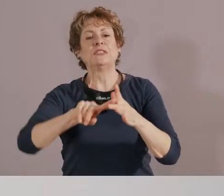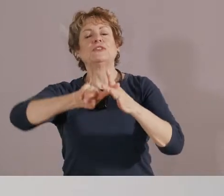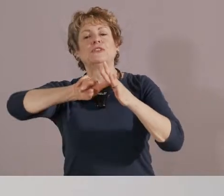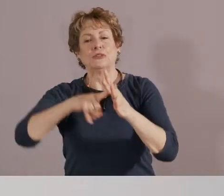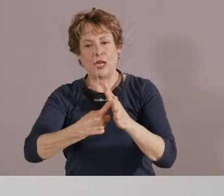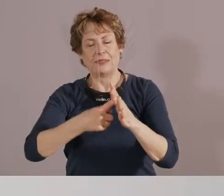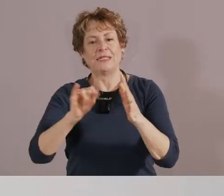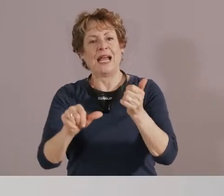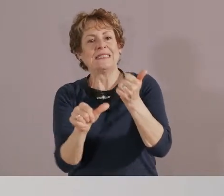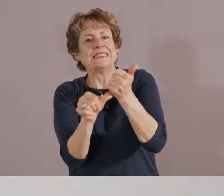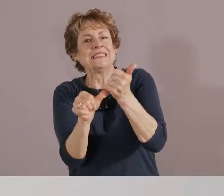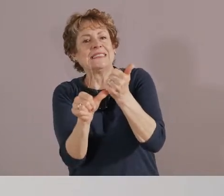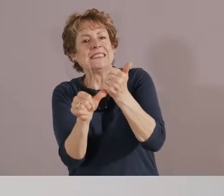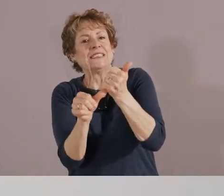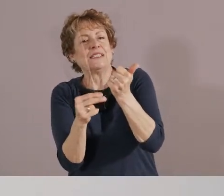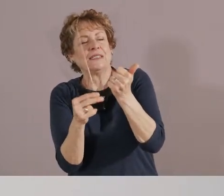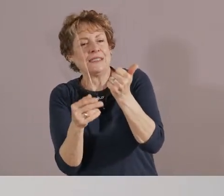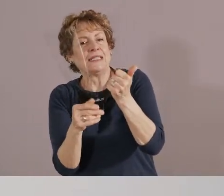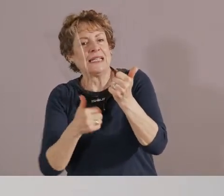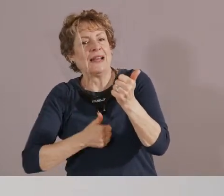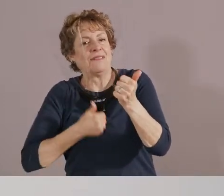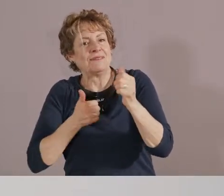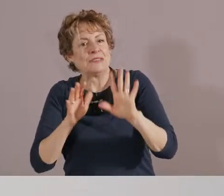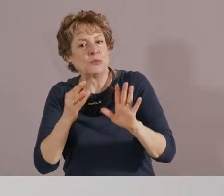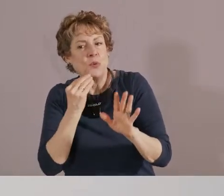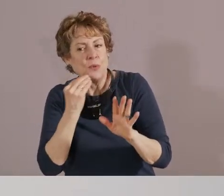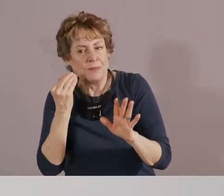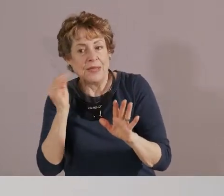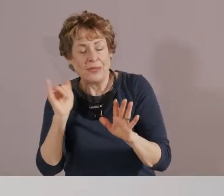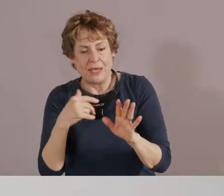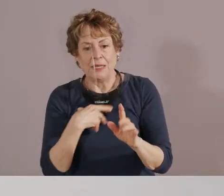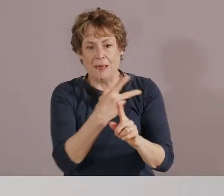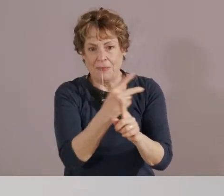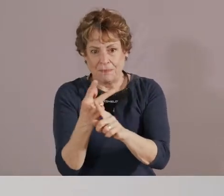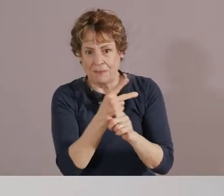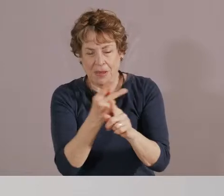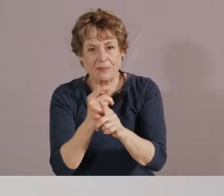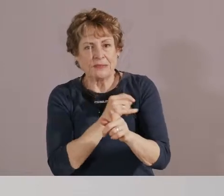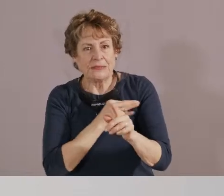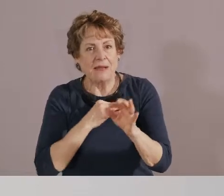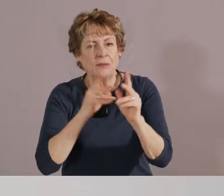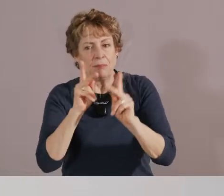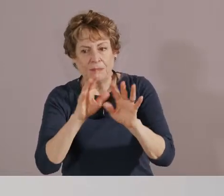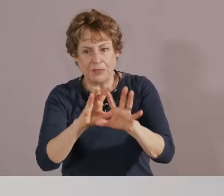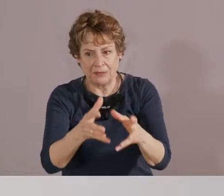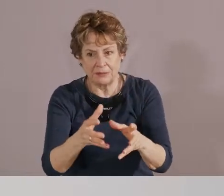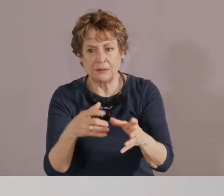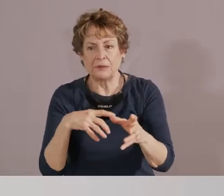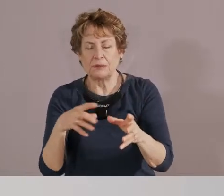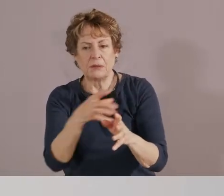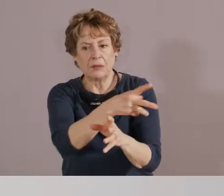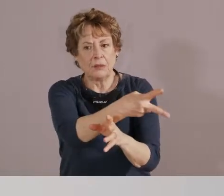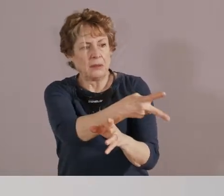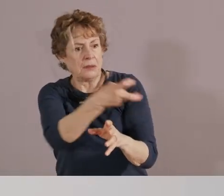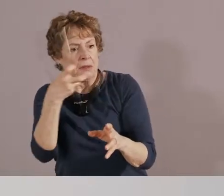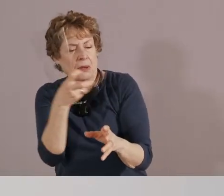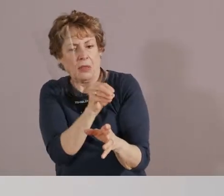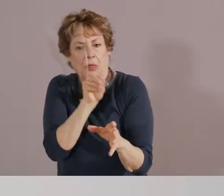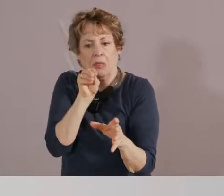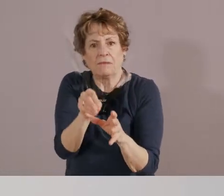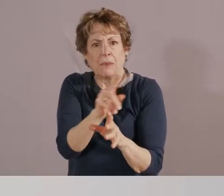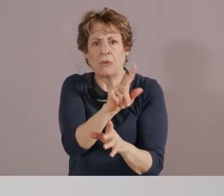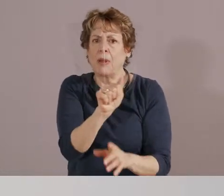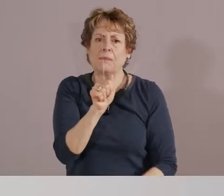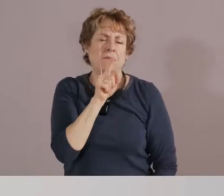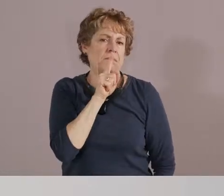Arizona does not see in our allocation. Can you send them a message quickly before I get to my next question?